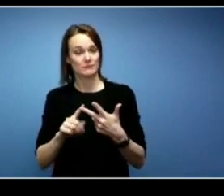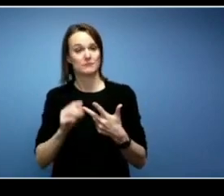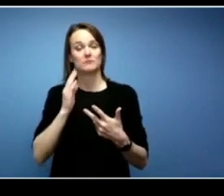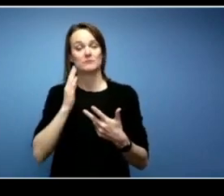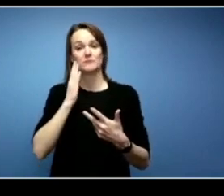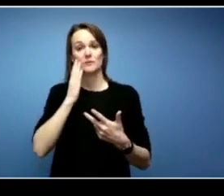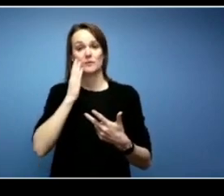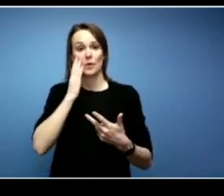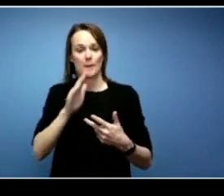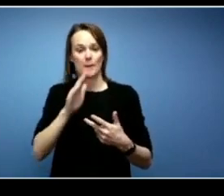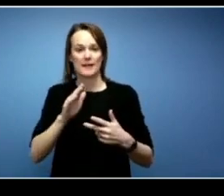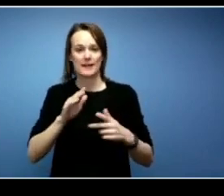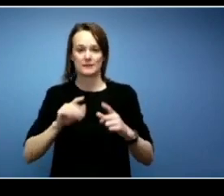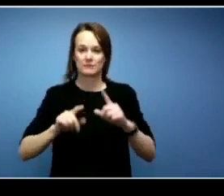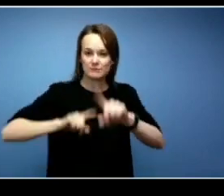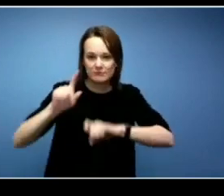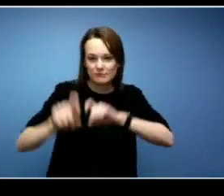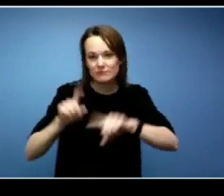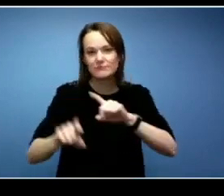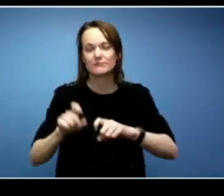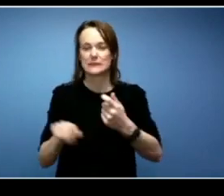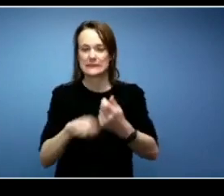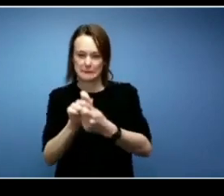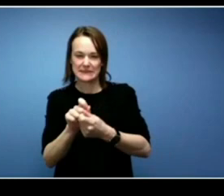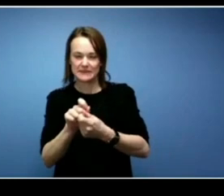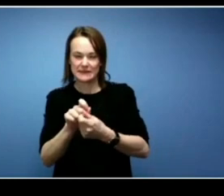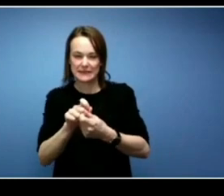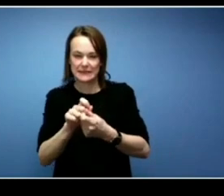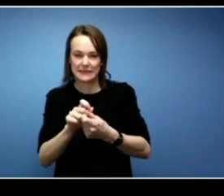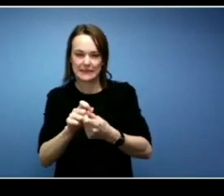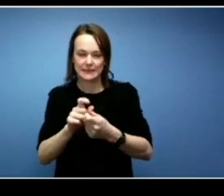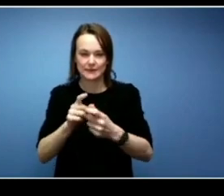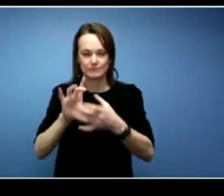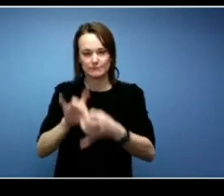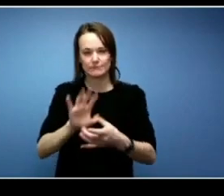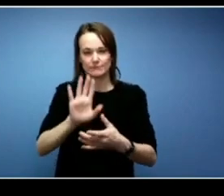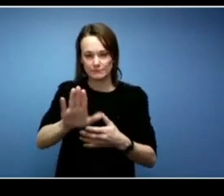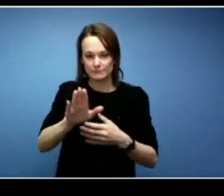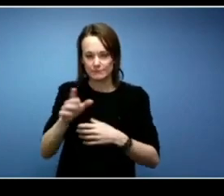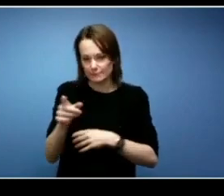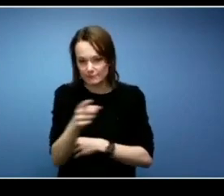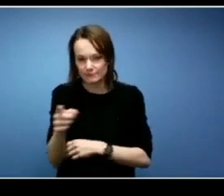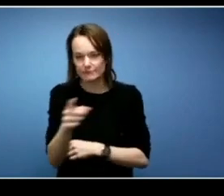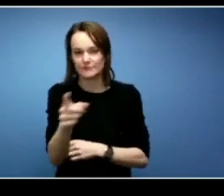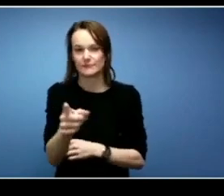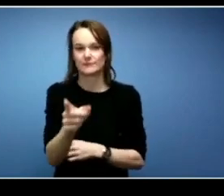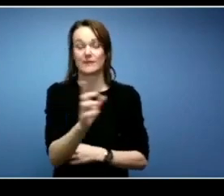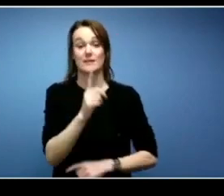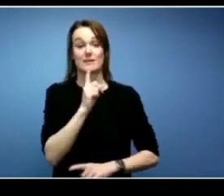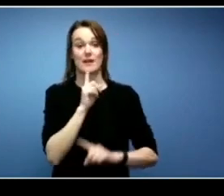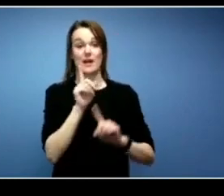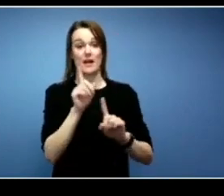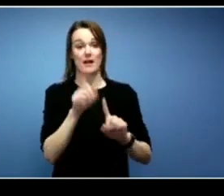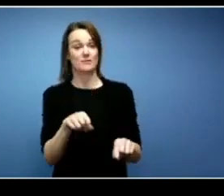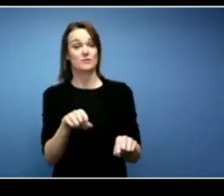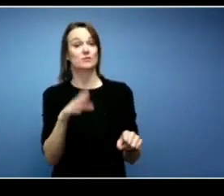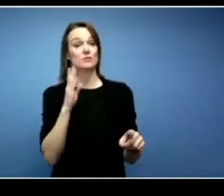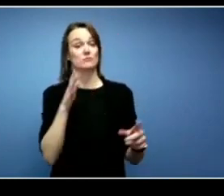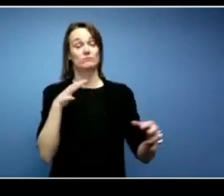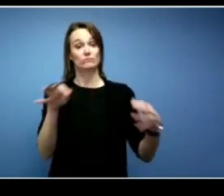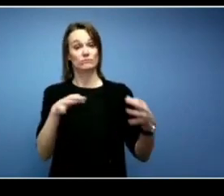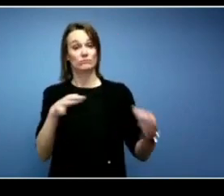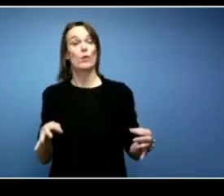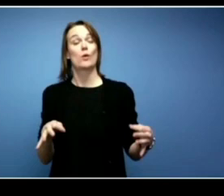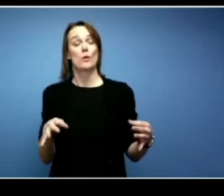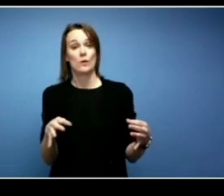personal questions directed for them and their journey as an entrepreneur that they can share with you, and hopefully you'll be able to use their experience to,